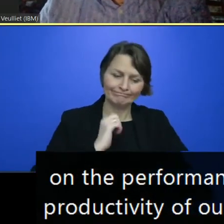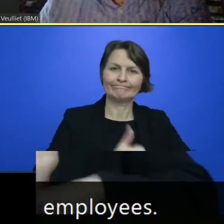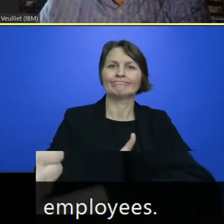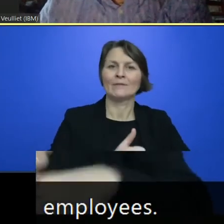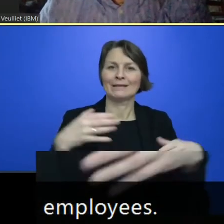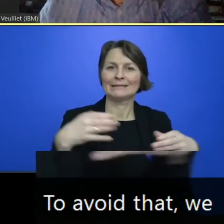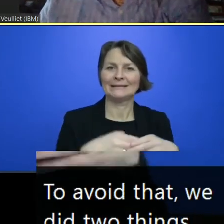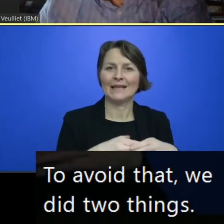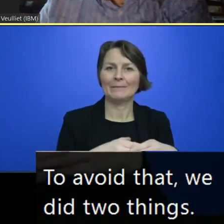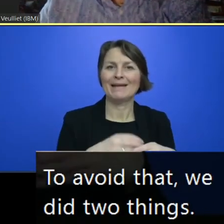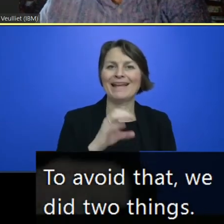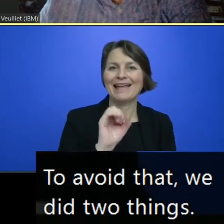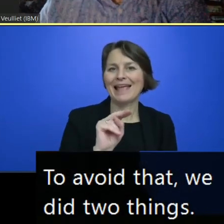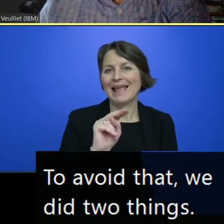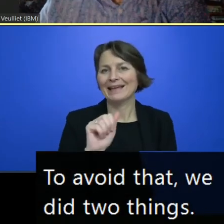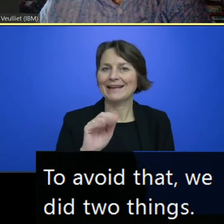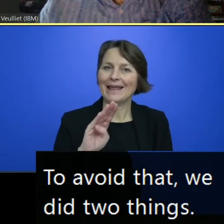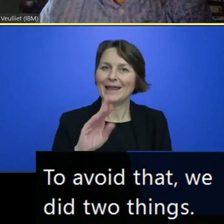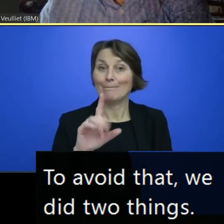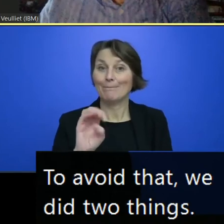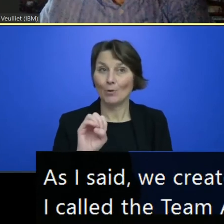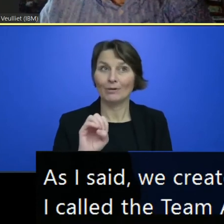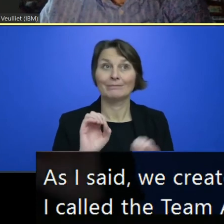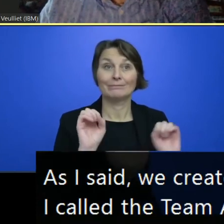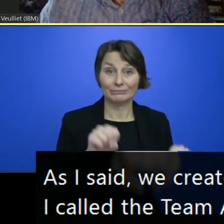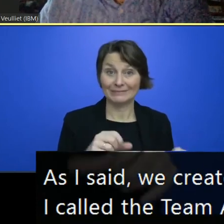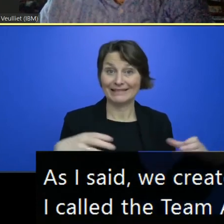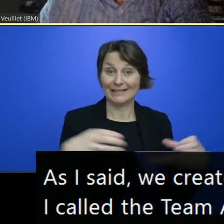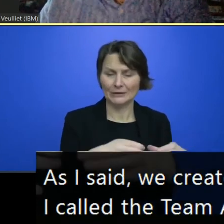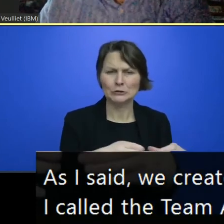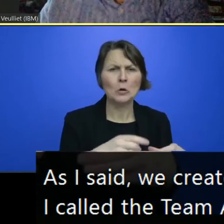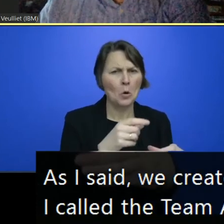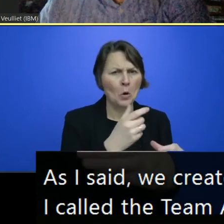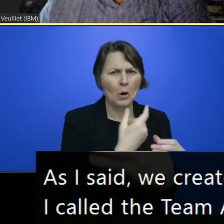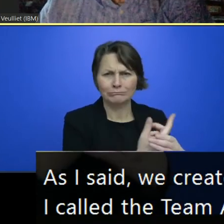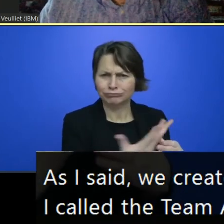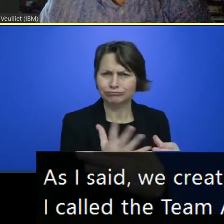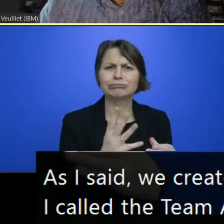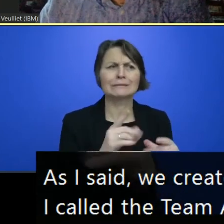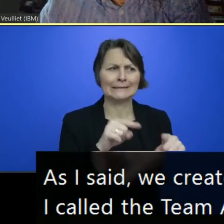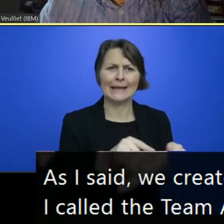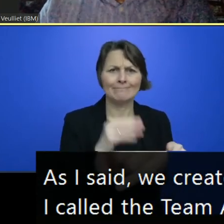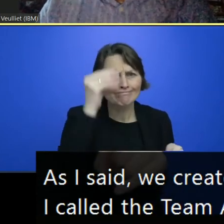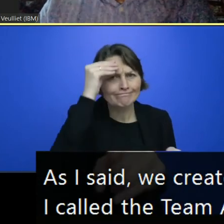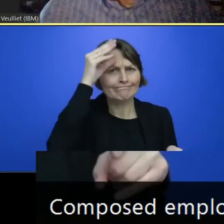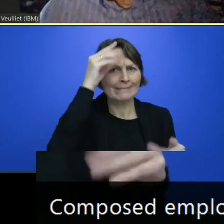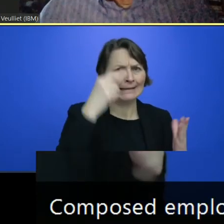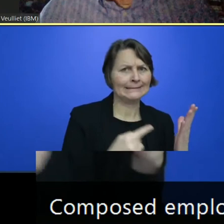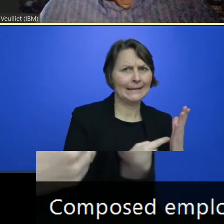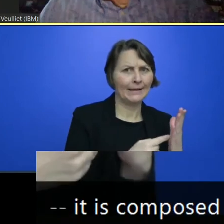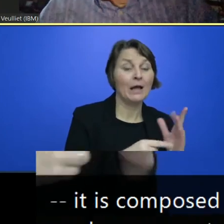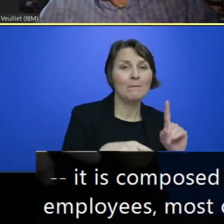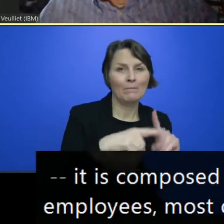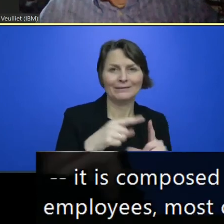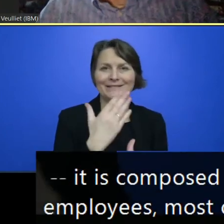of employees, most of them being technical, living with different types of disabilities, that will test the